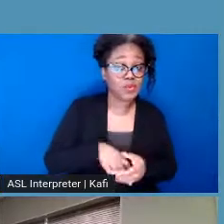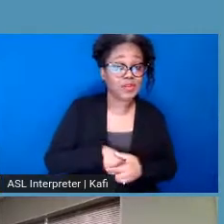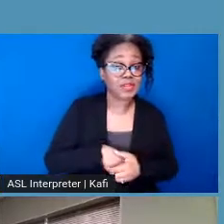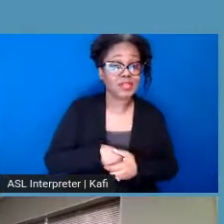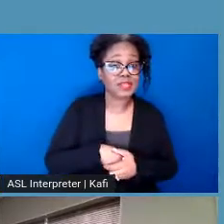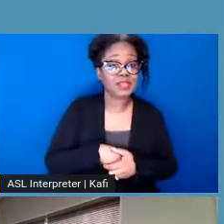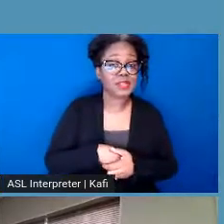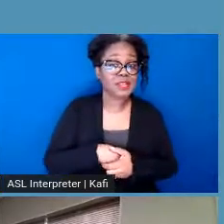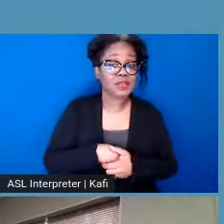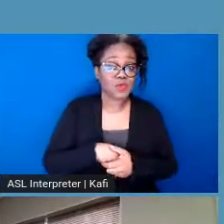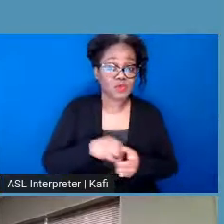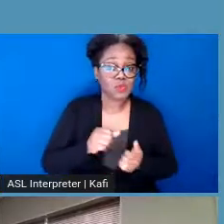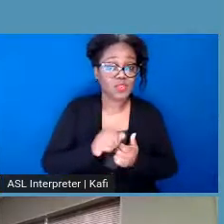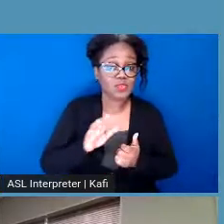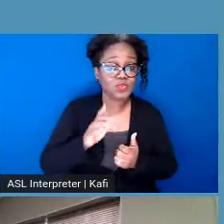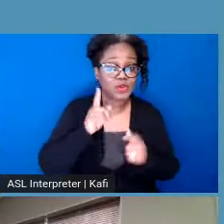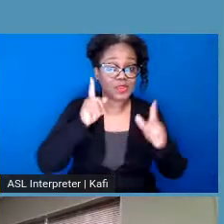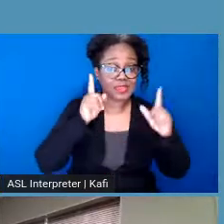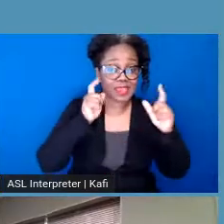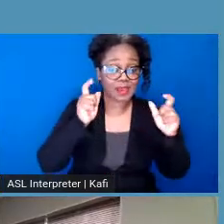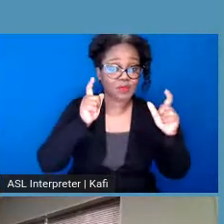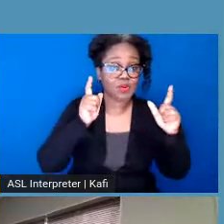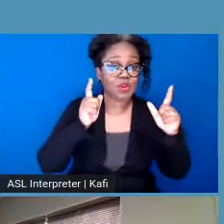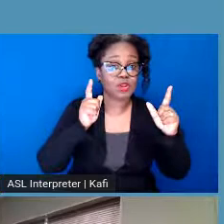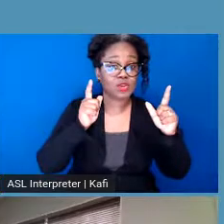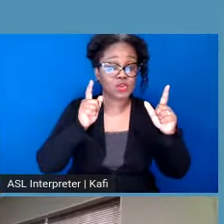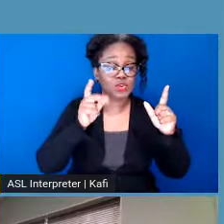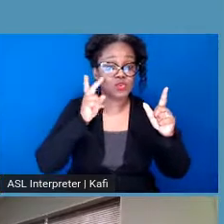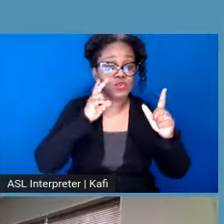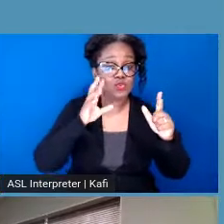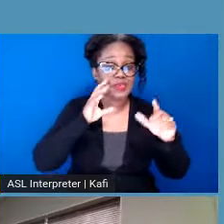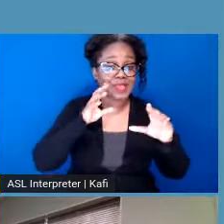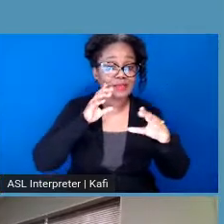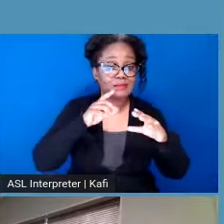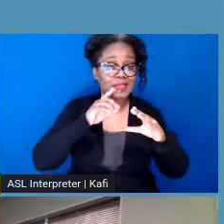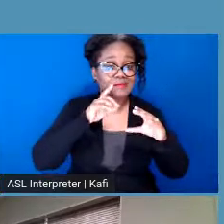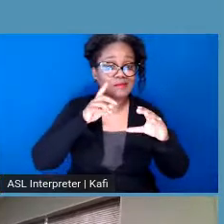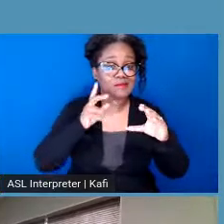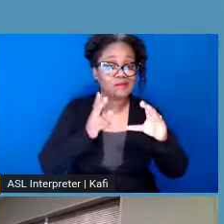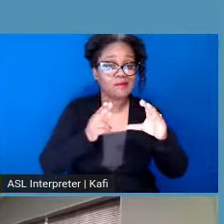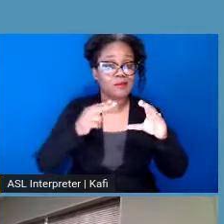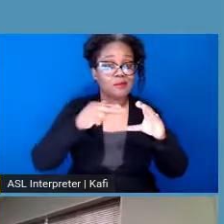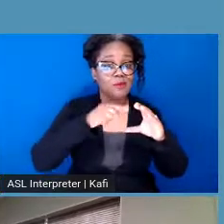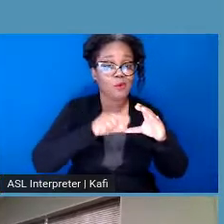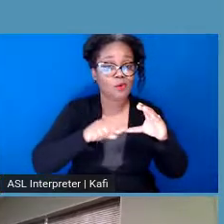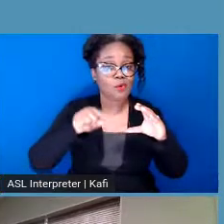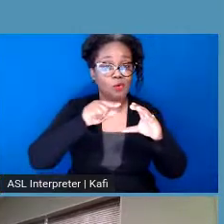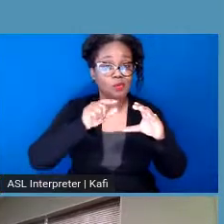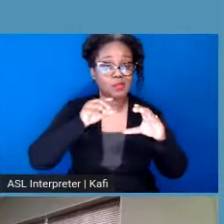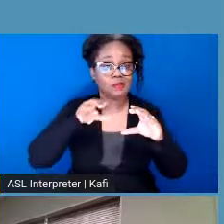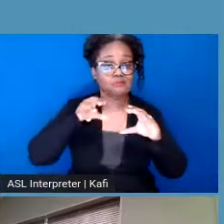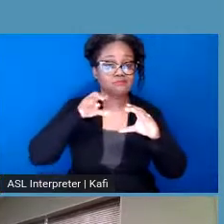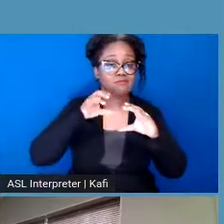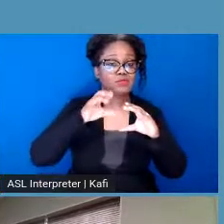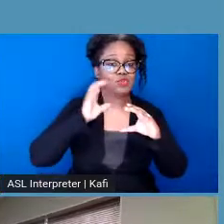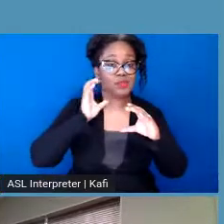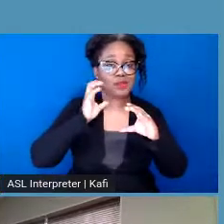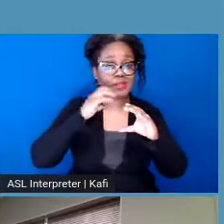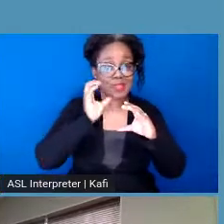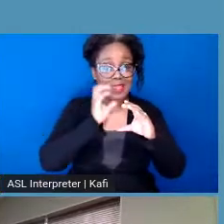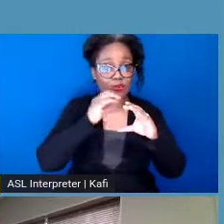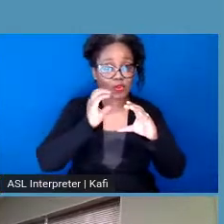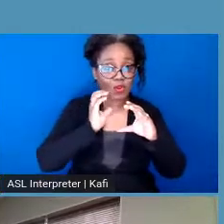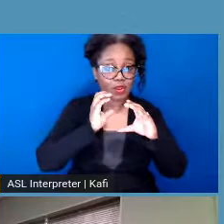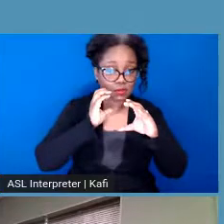these, although I know that they're not great photos, you can see there's more reflected noise in this image than this one. It's a little